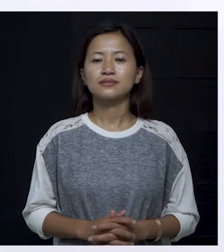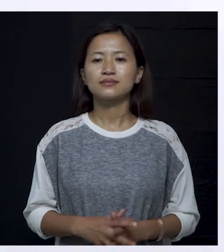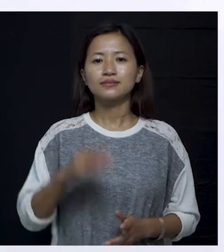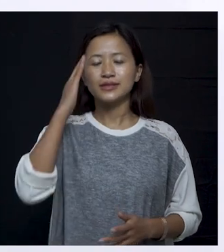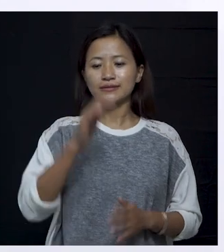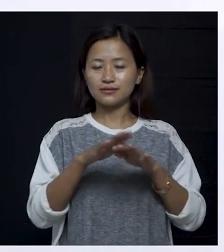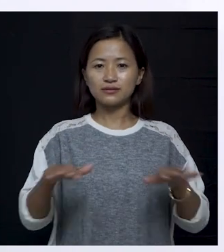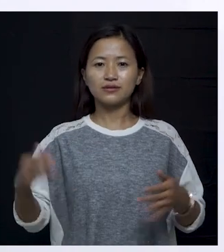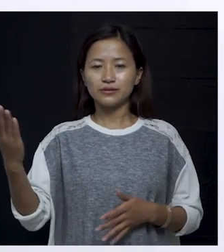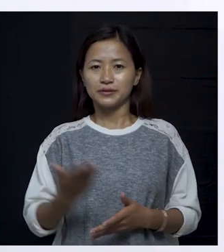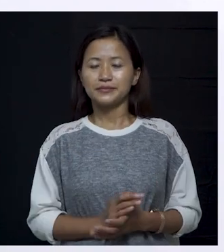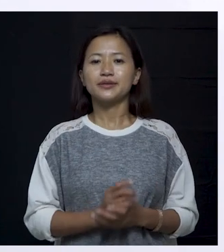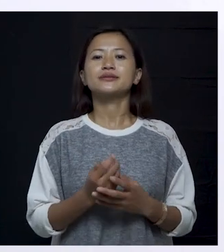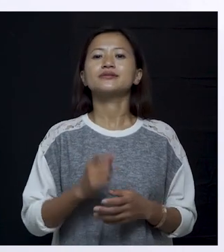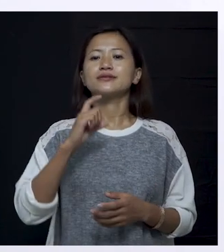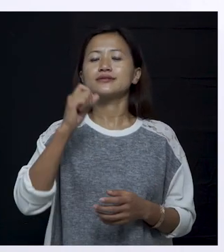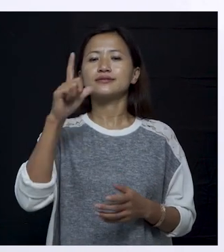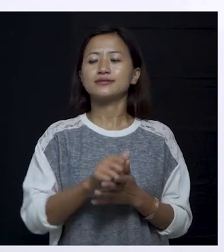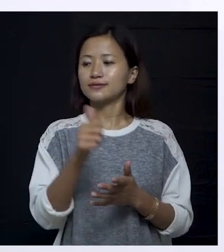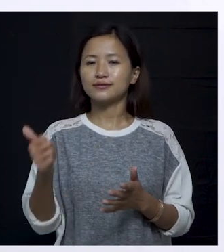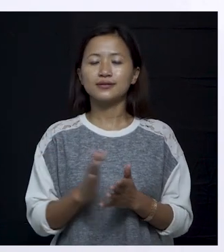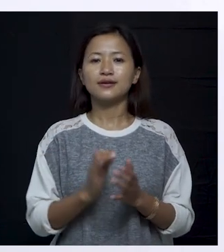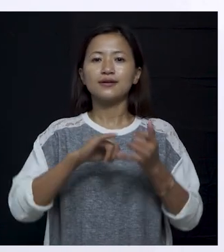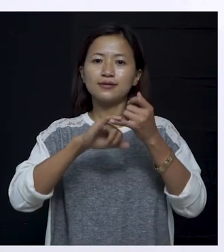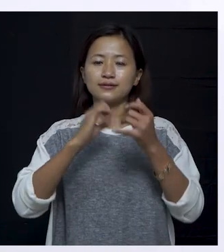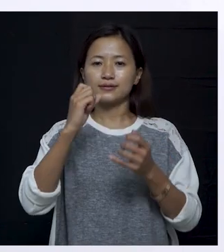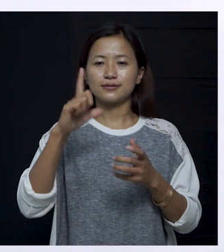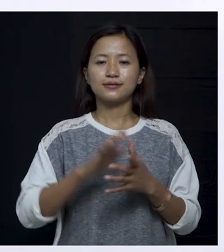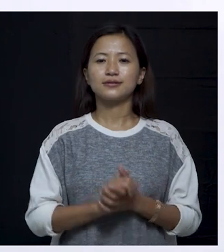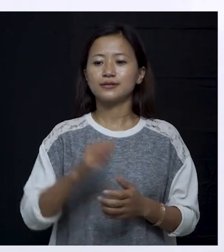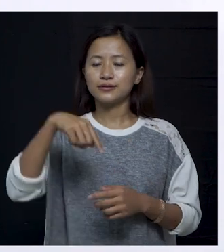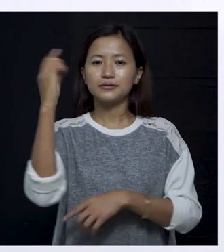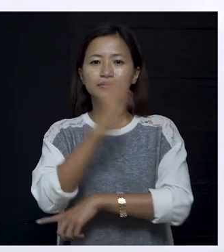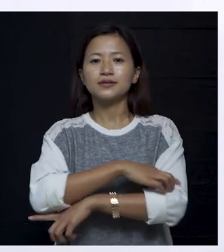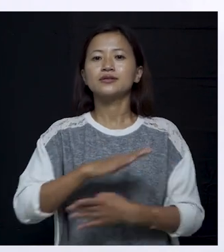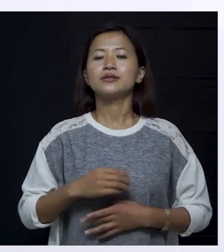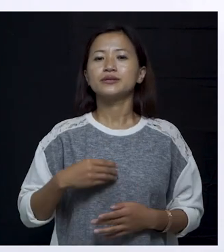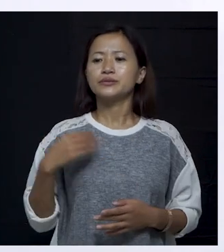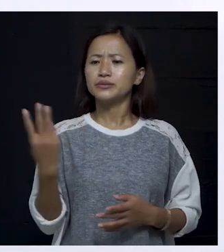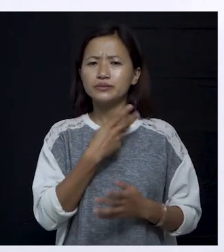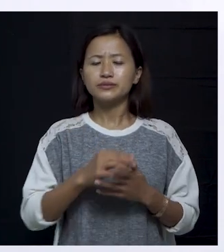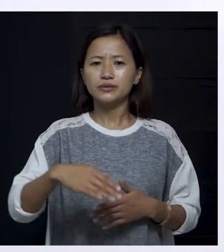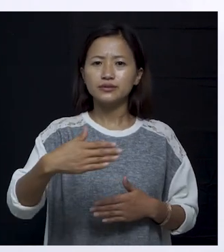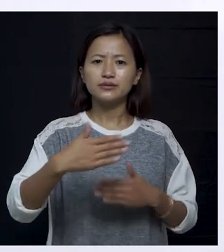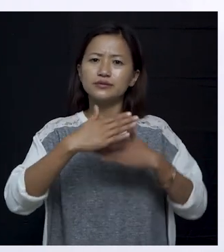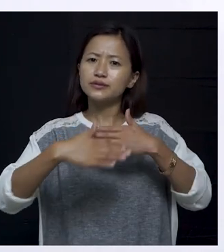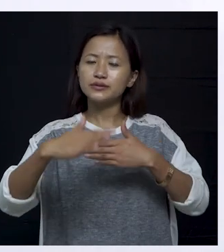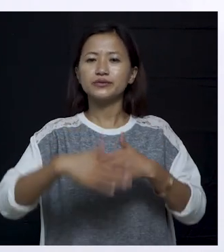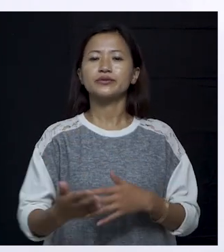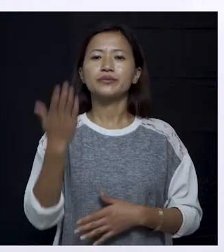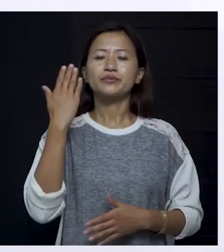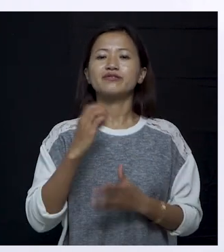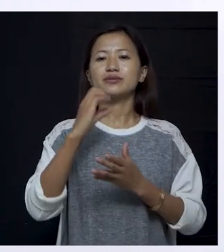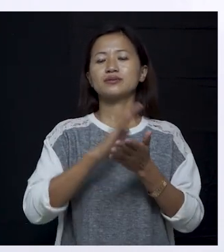Hello students, welcome back to another class of social science. Now today we will be continuing with the